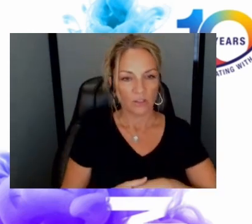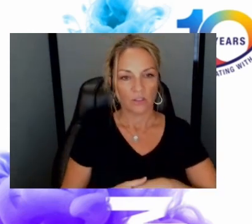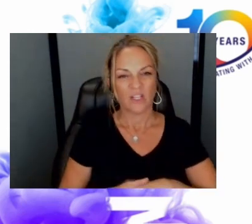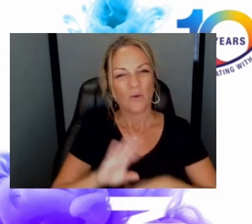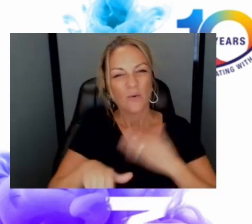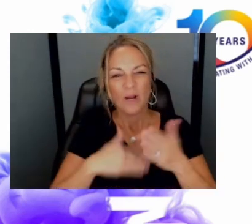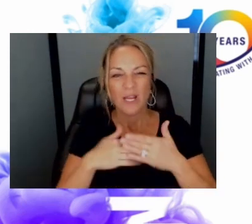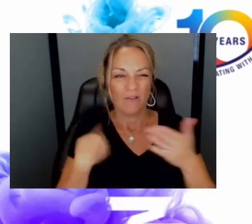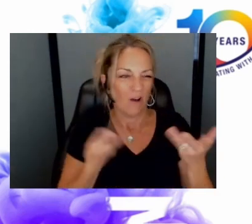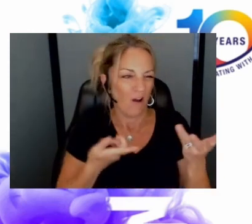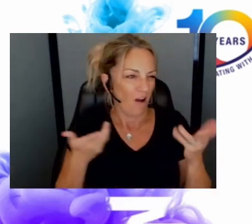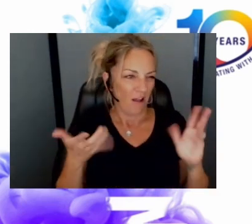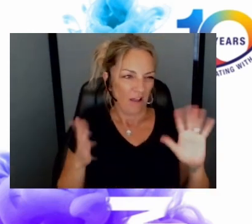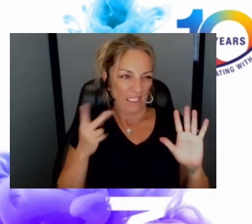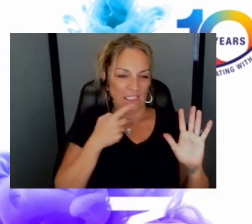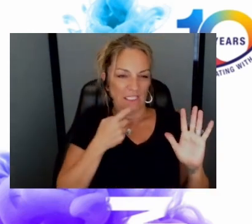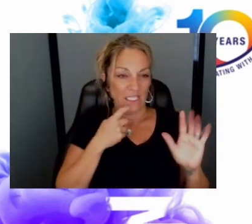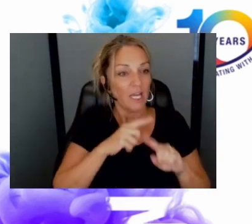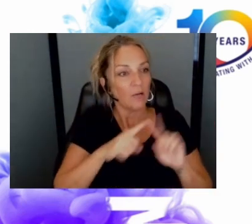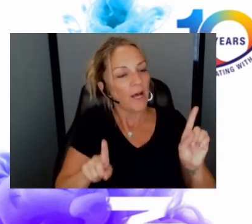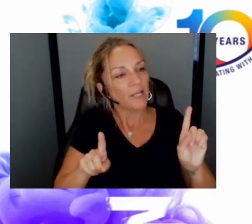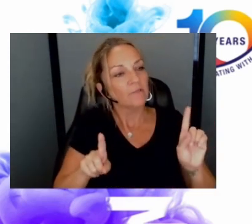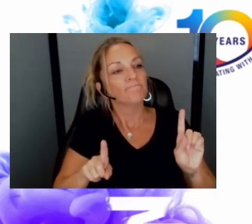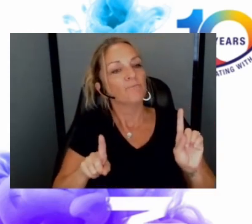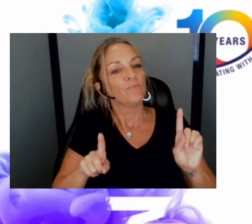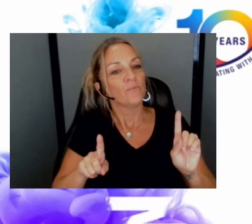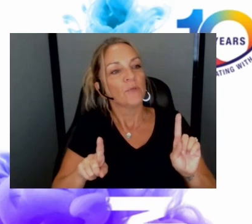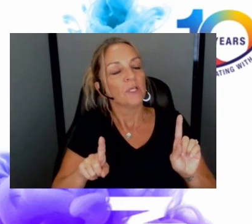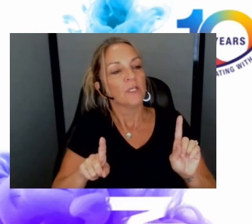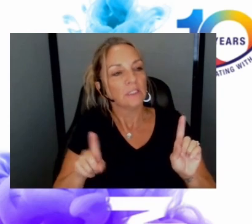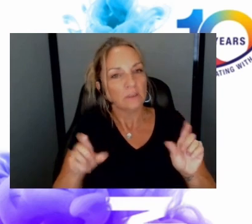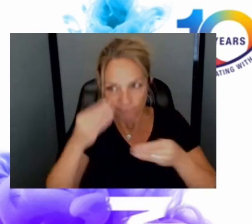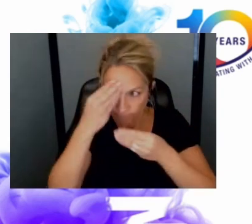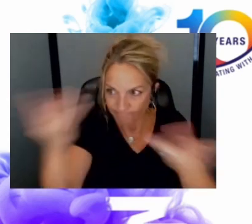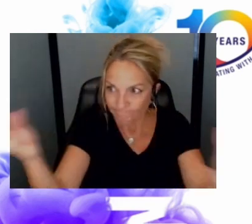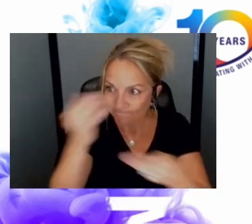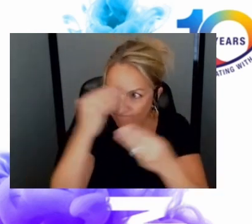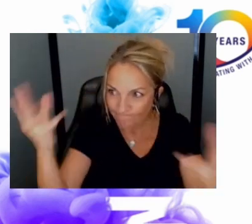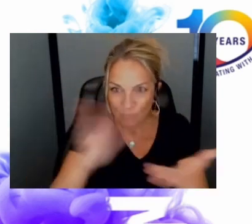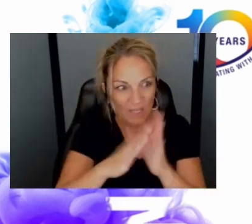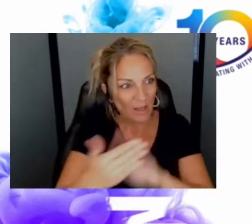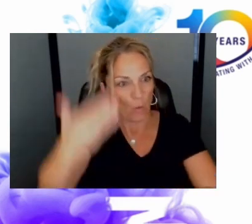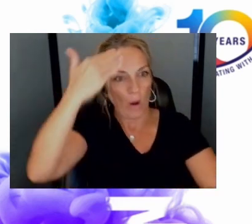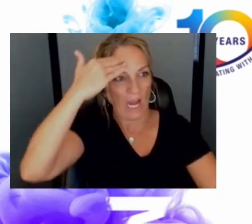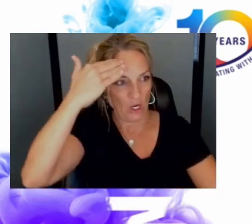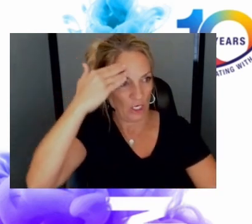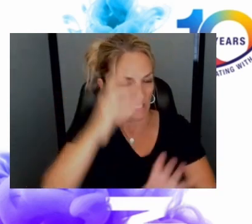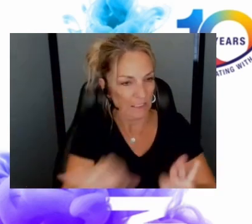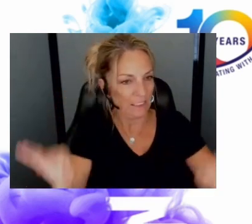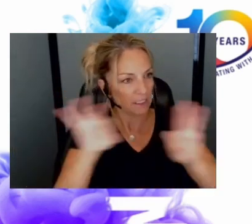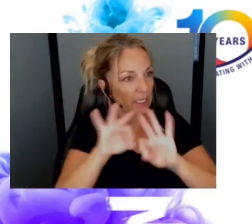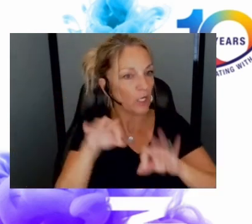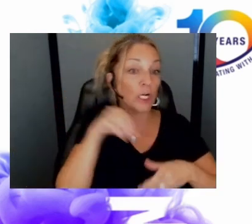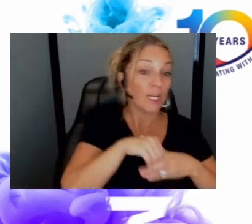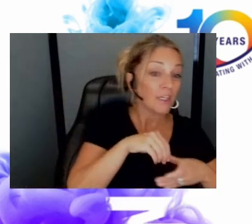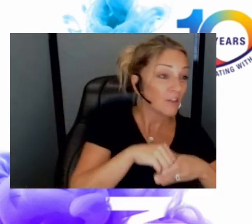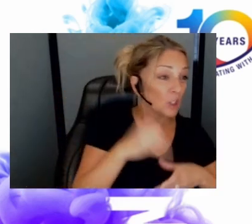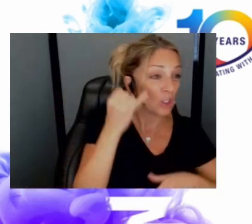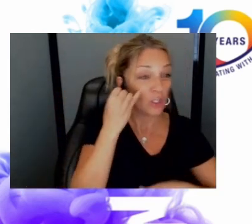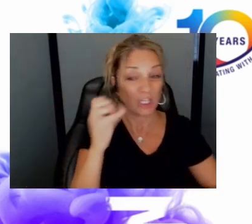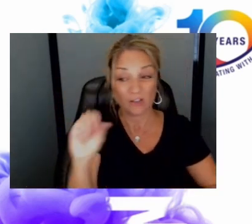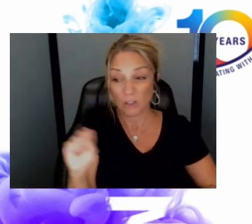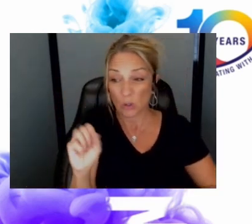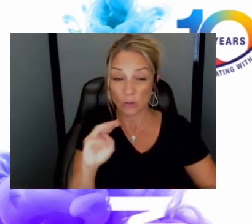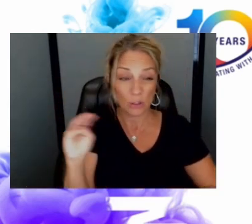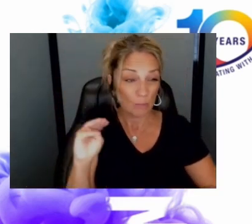this throughout, but raising awareness is key. So using internal, if you have social media or whatever communication